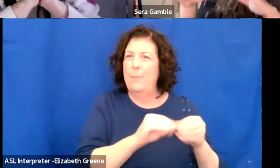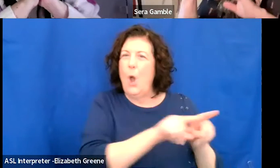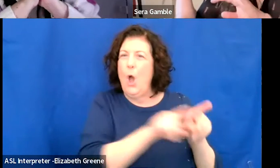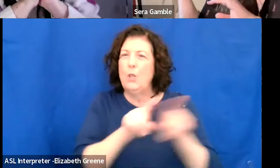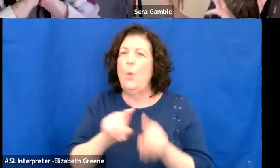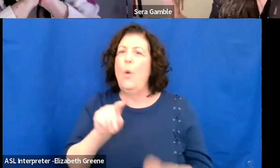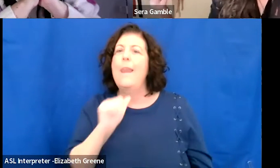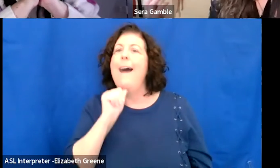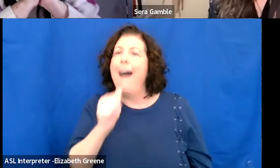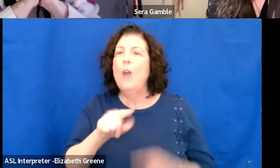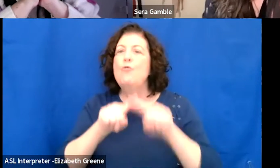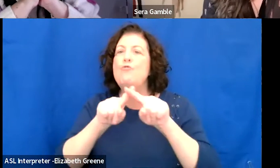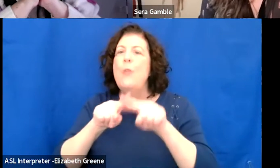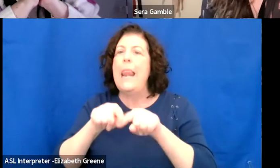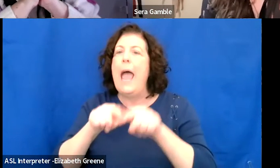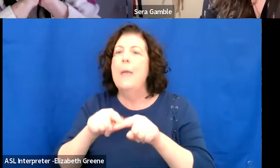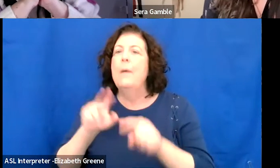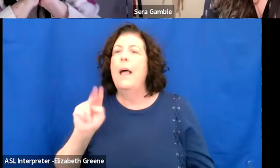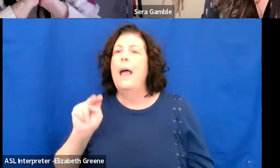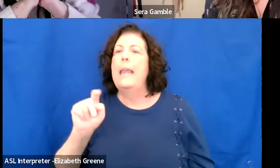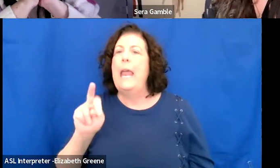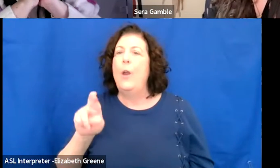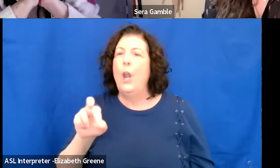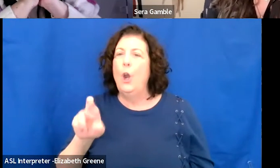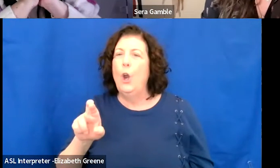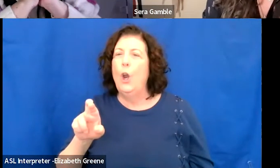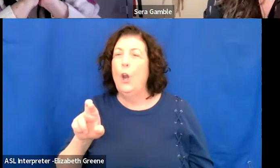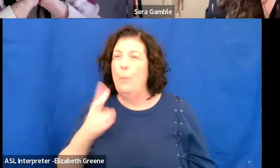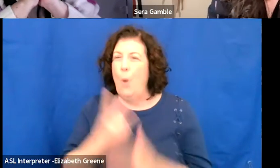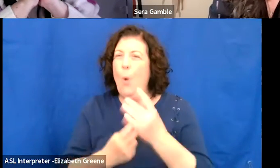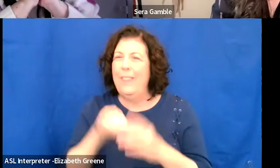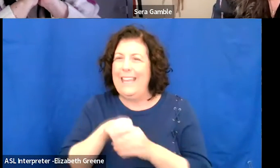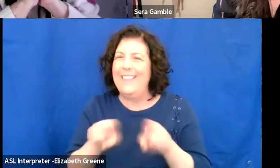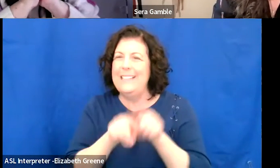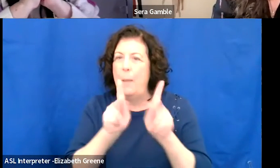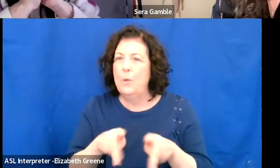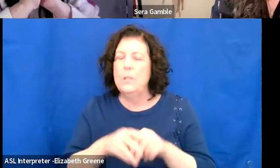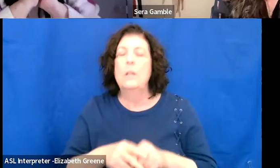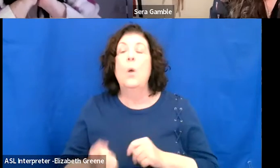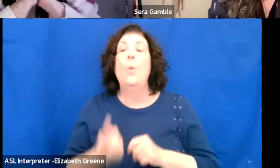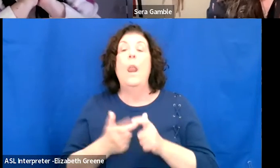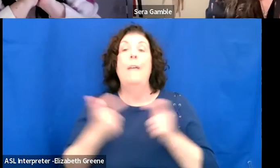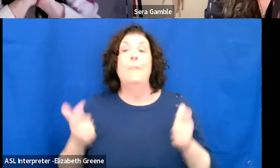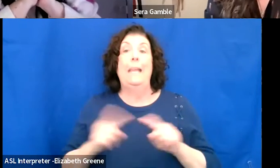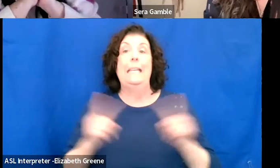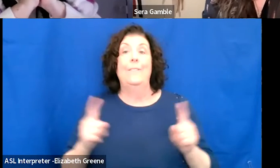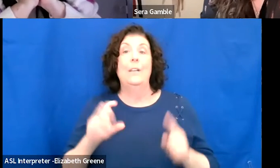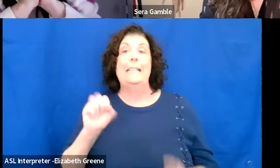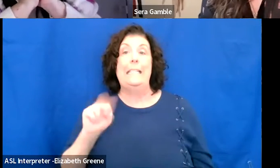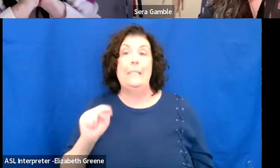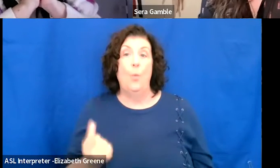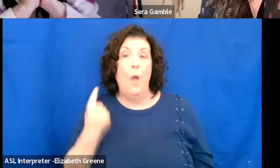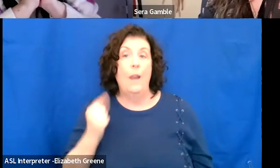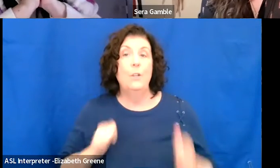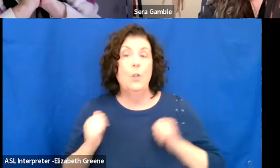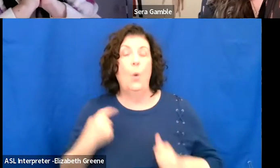to read between the lines of his judgment to figure out who Beck really is. So part of the big difference in season one of the show was we had to create